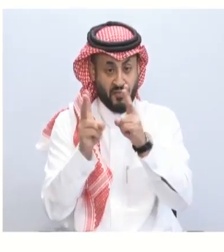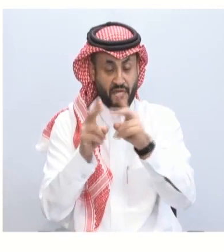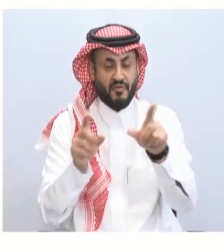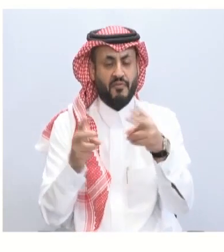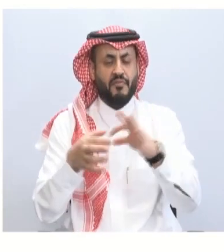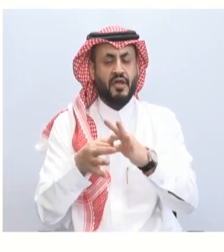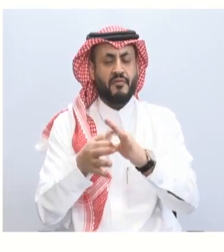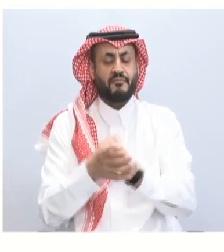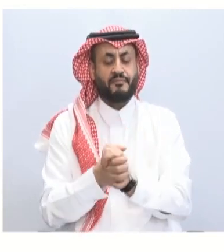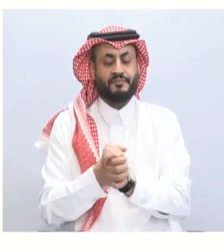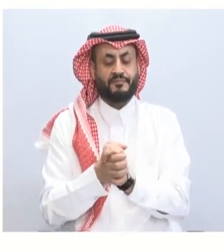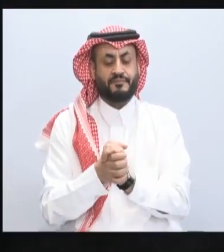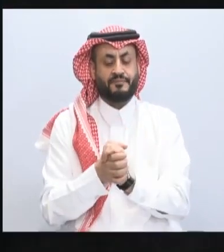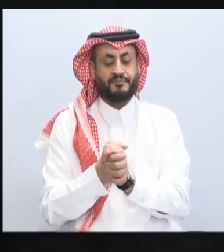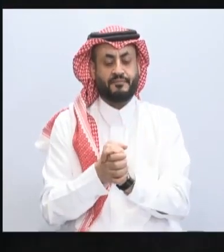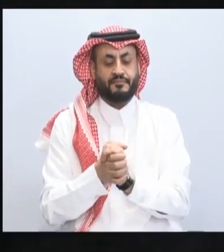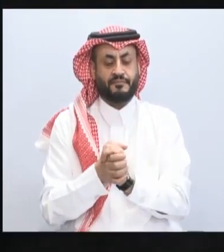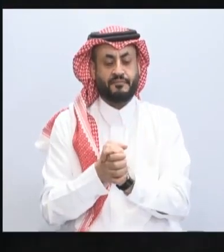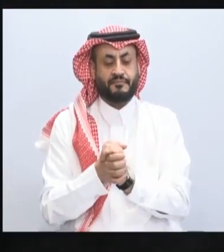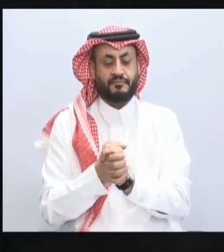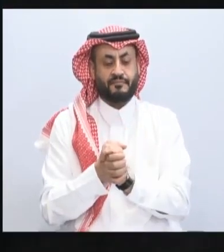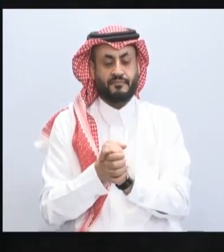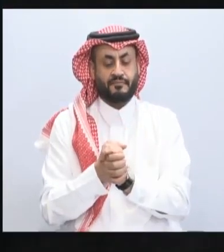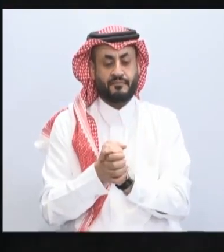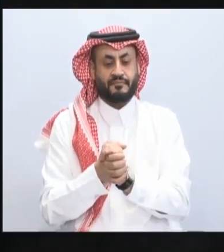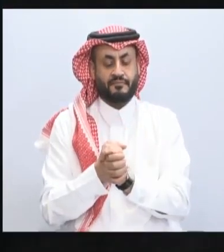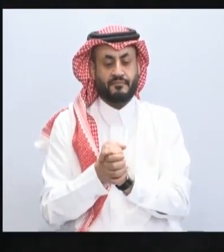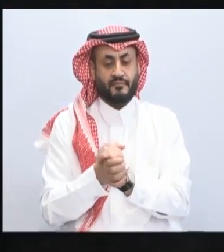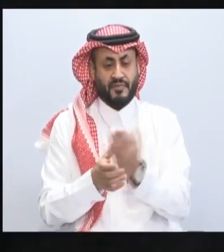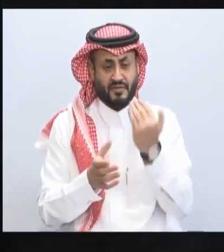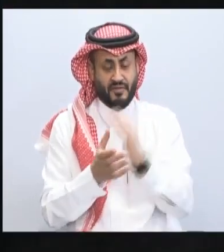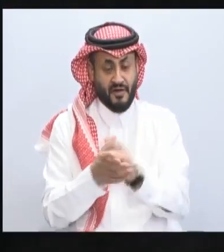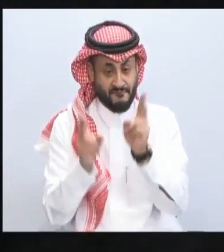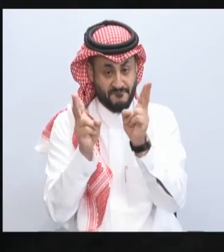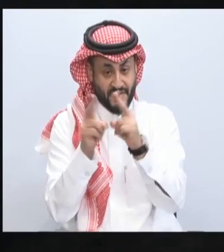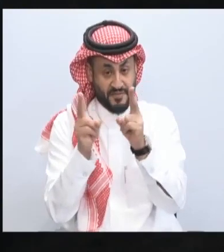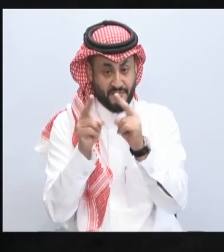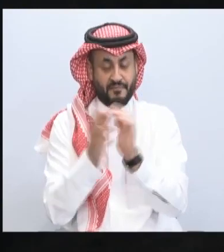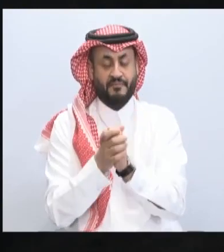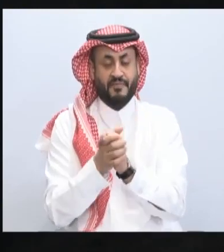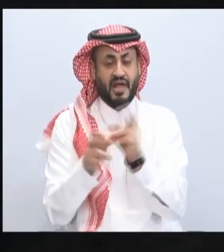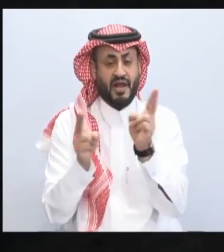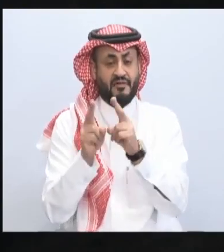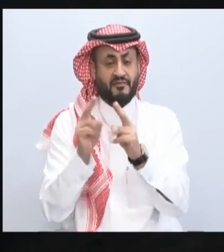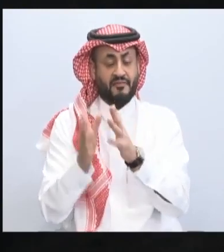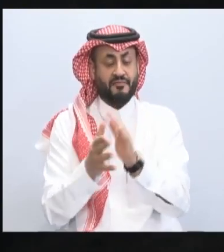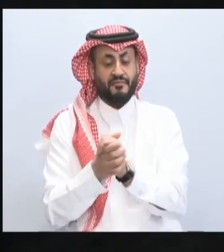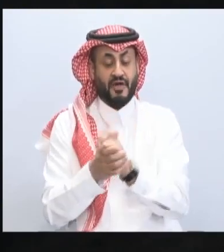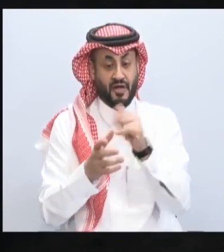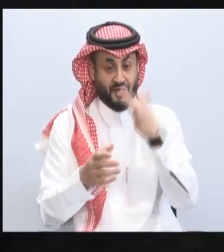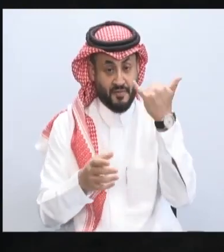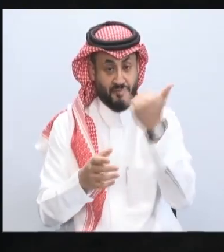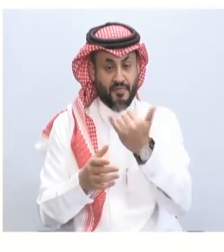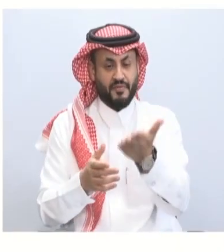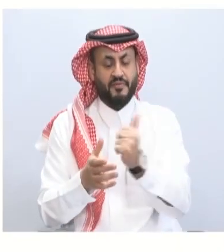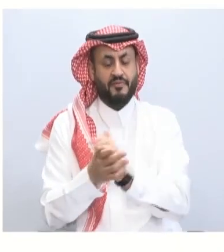communication. Okay, so we mentioned before face-to-face. So this is an important part from the topic